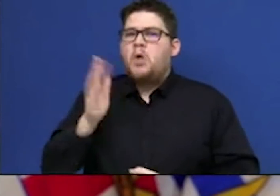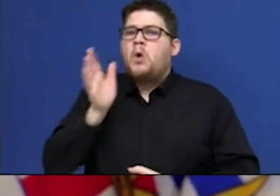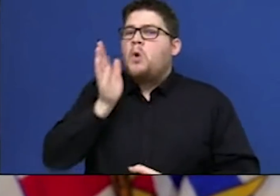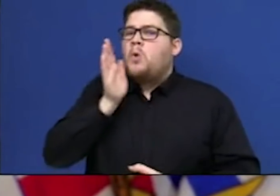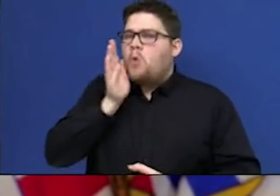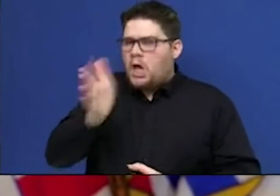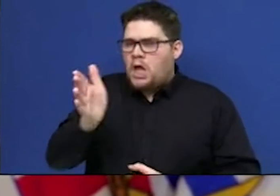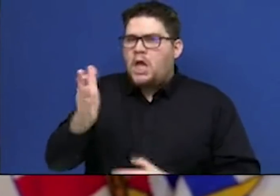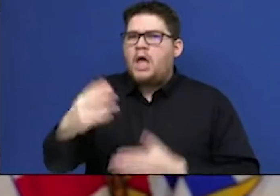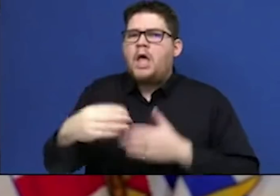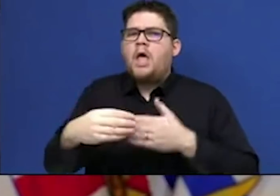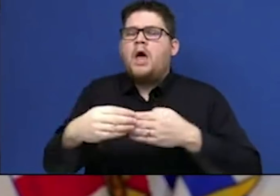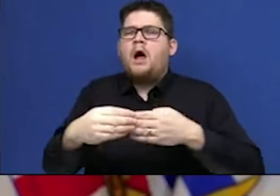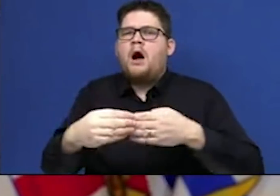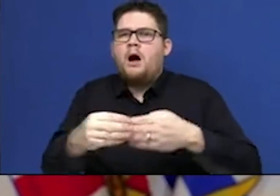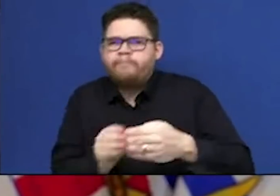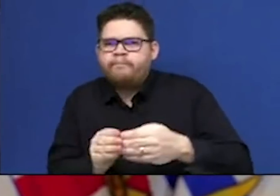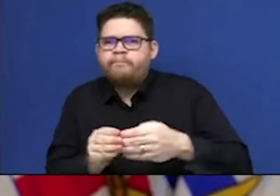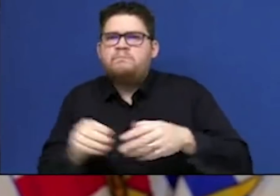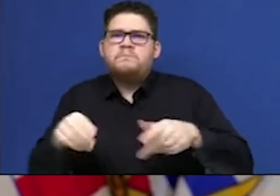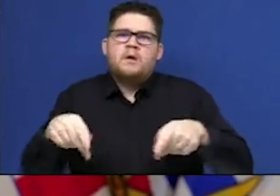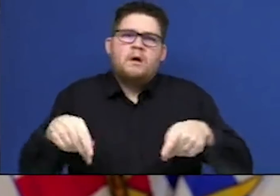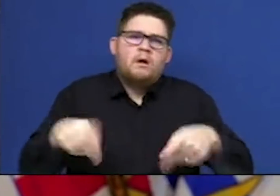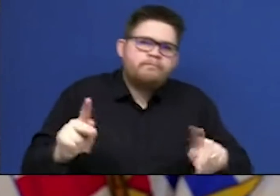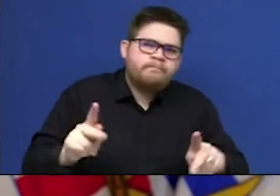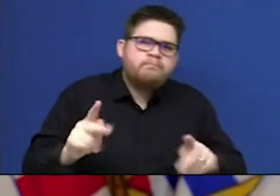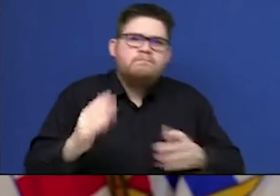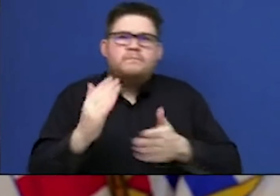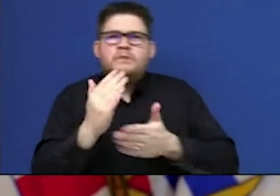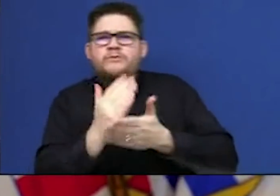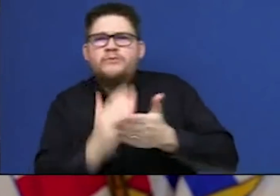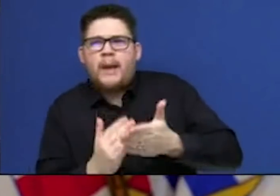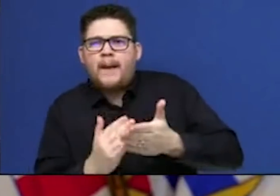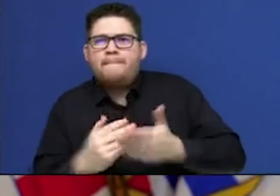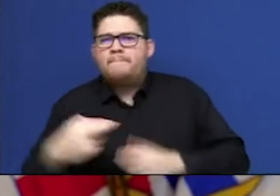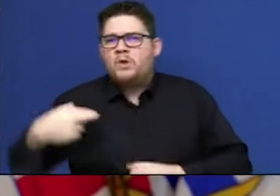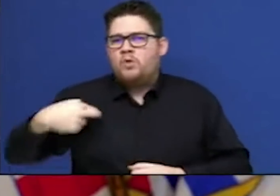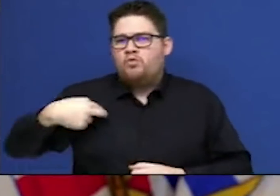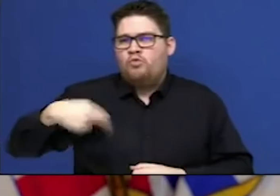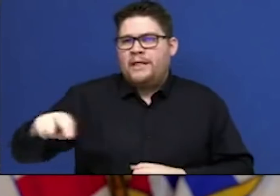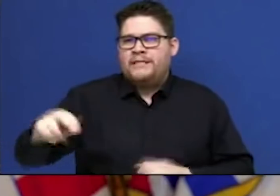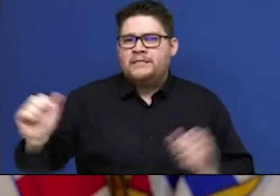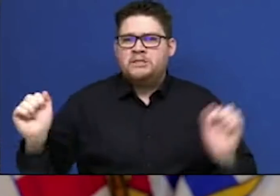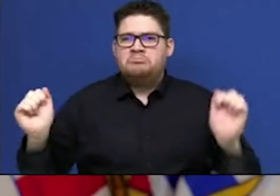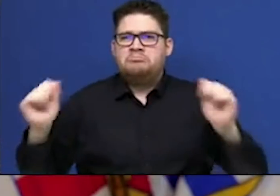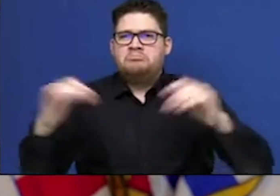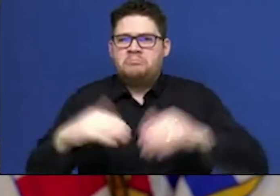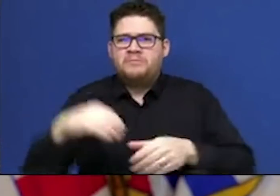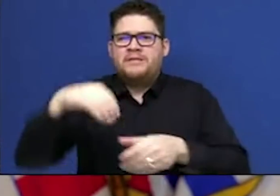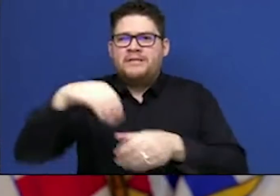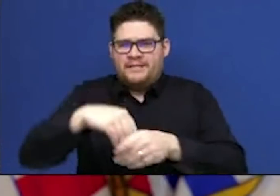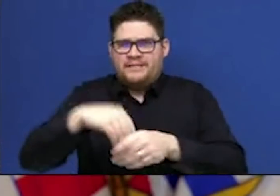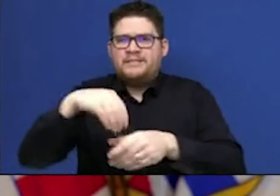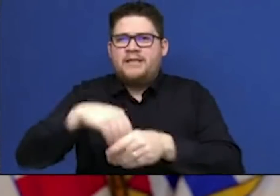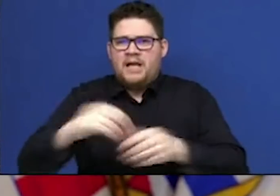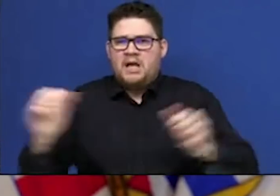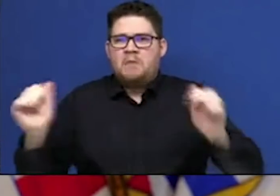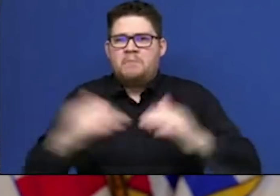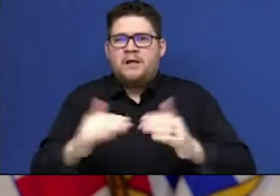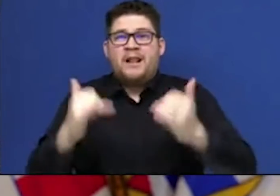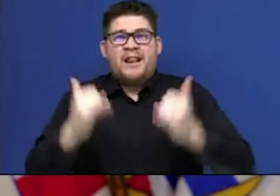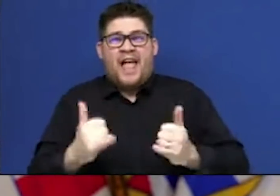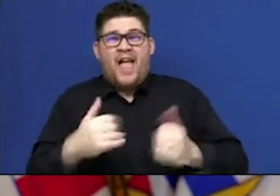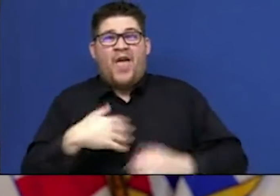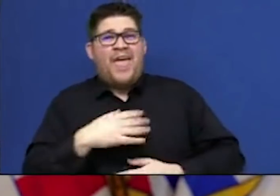our faith leaders across the province will now need to be suspended. It is with